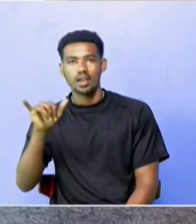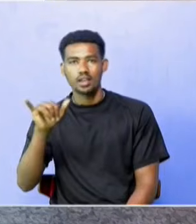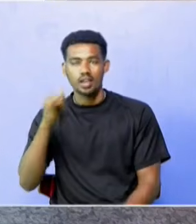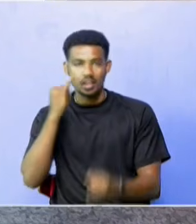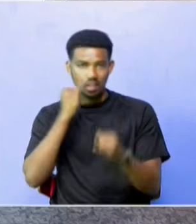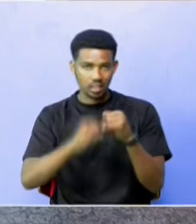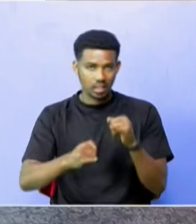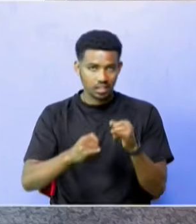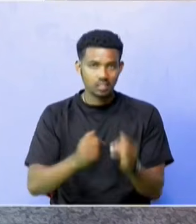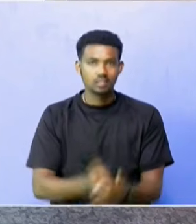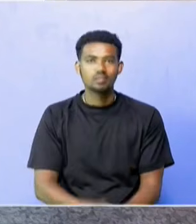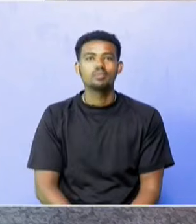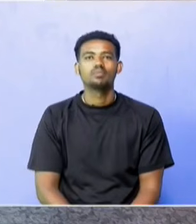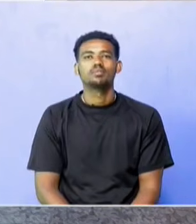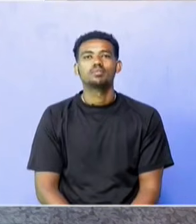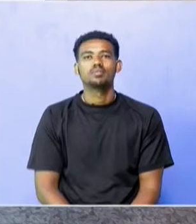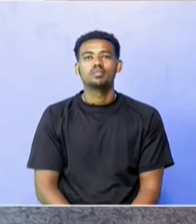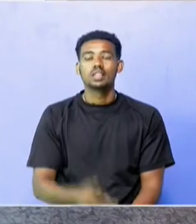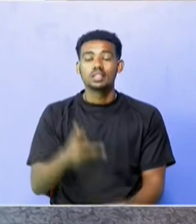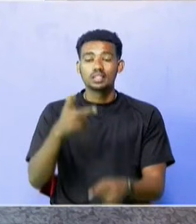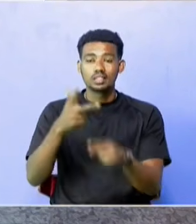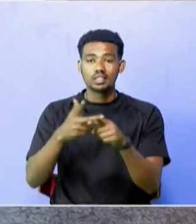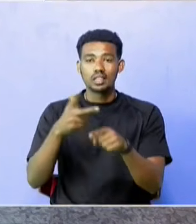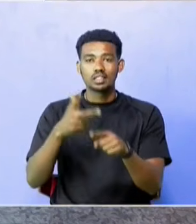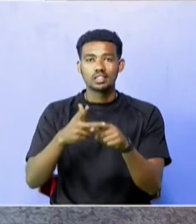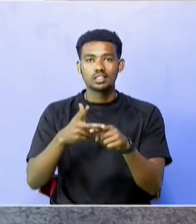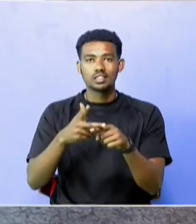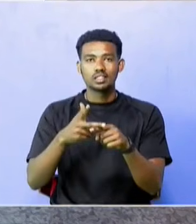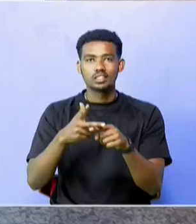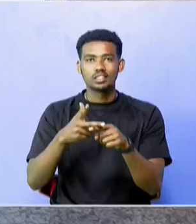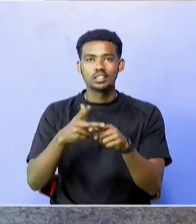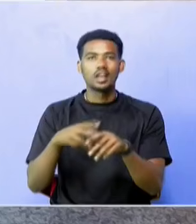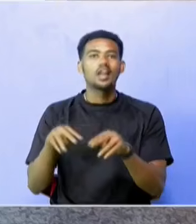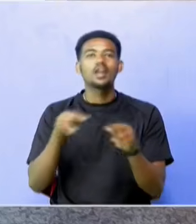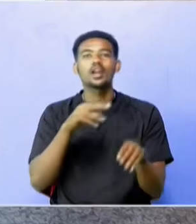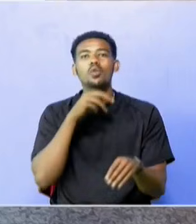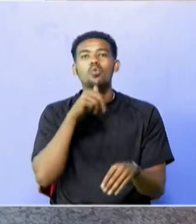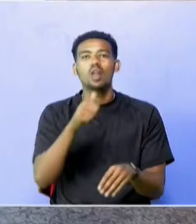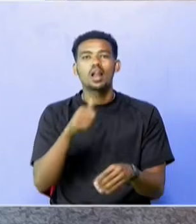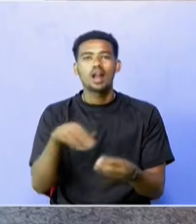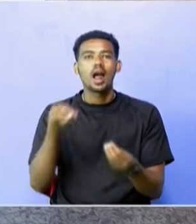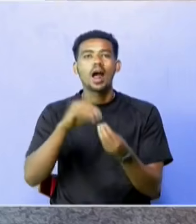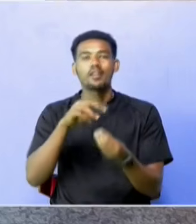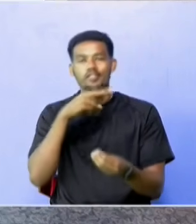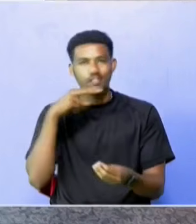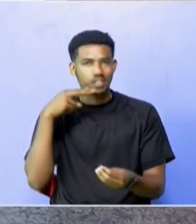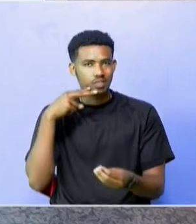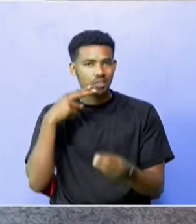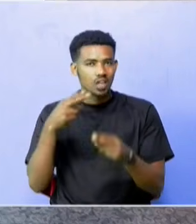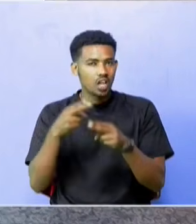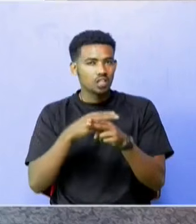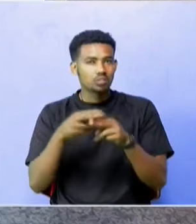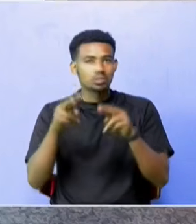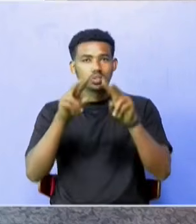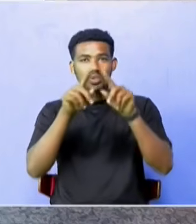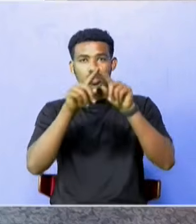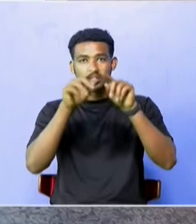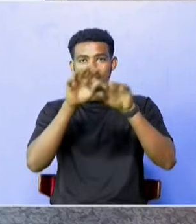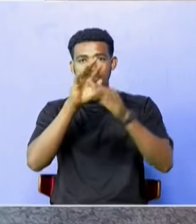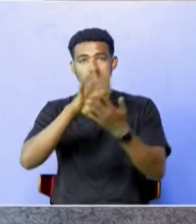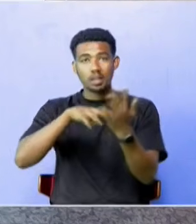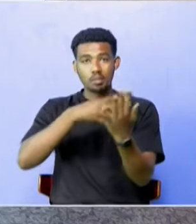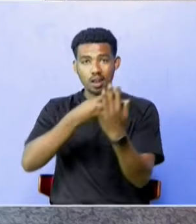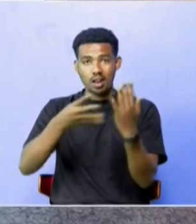end. And third, irregular adverbs. Let me give you a short table to classify